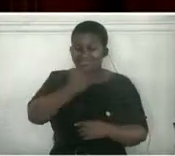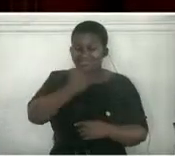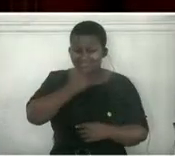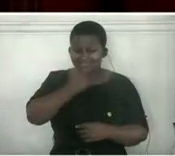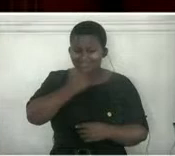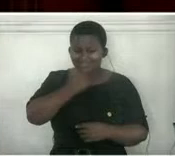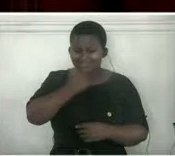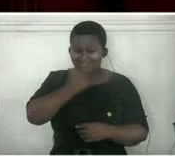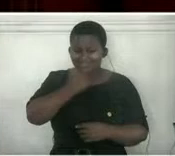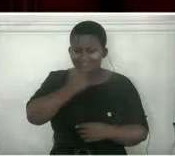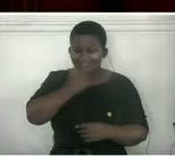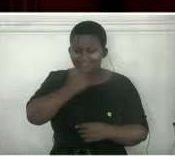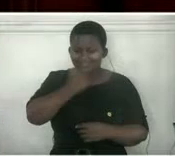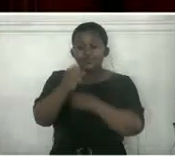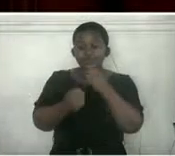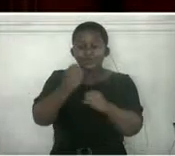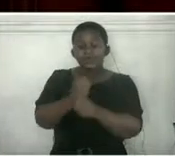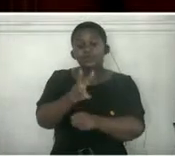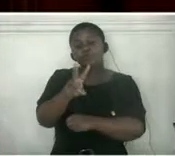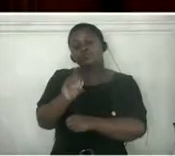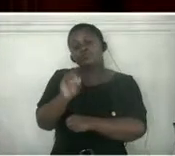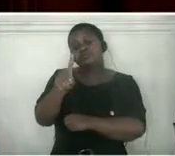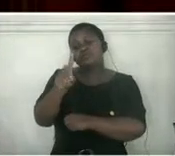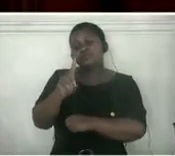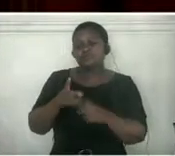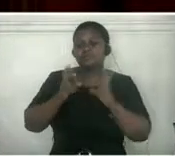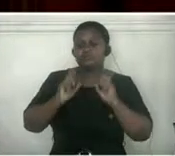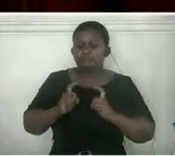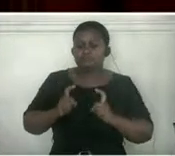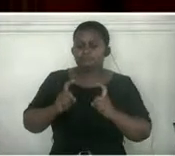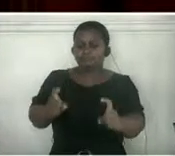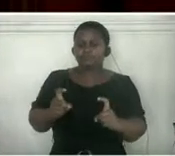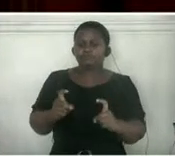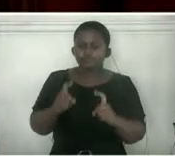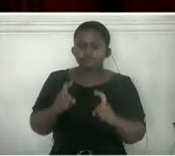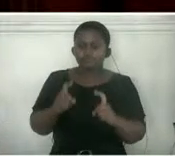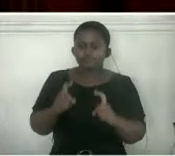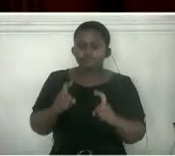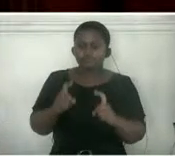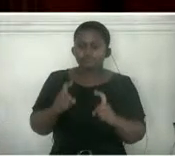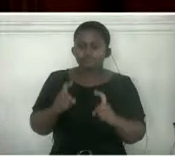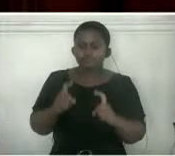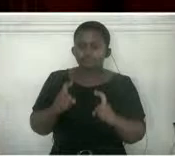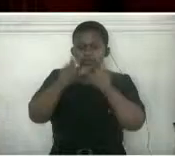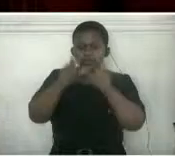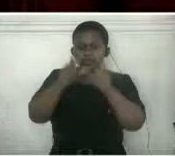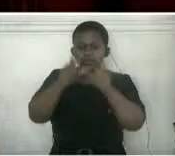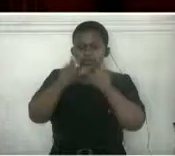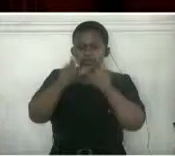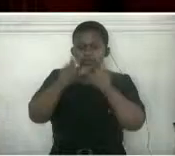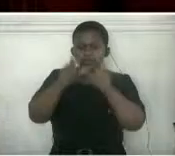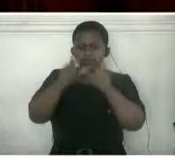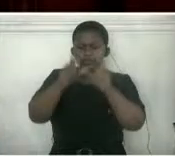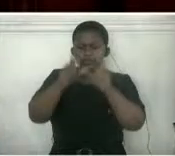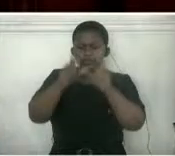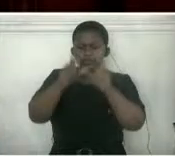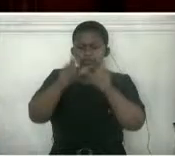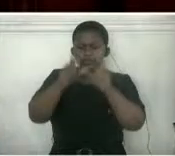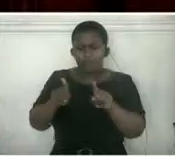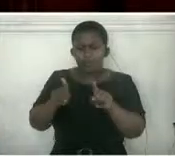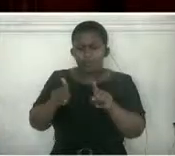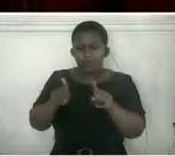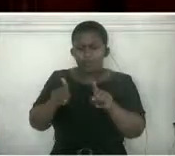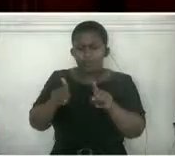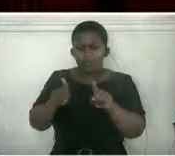In 2021, we must quicken the tempo to unite all our people in diversity, to revive hope in